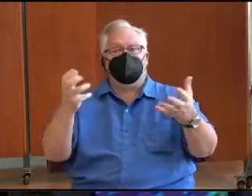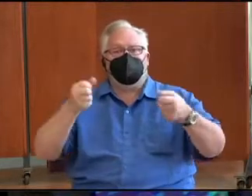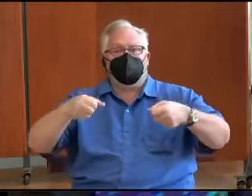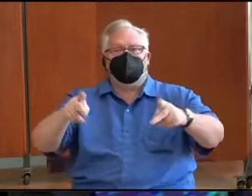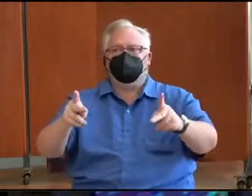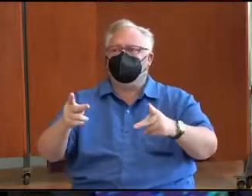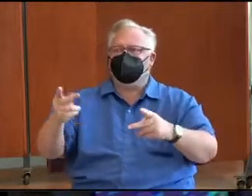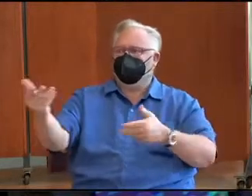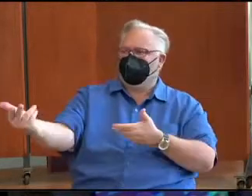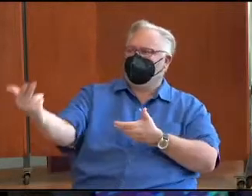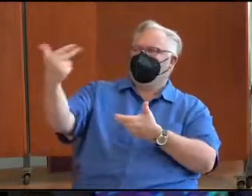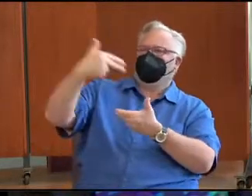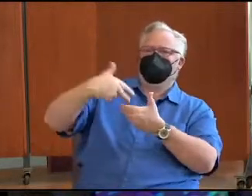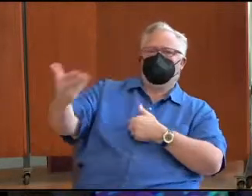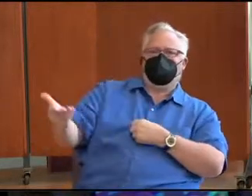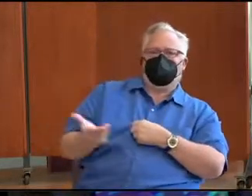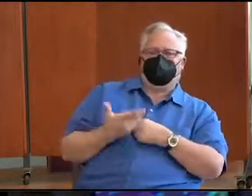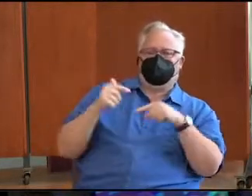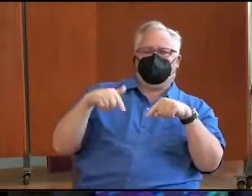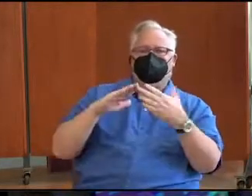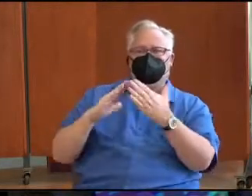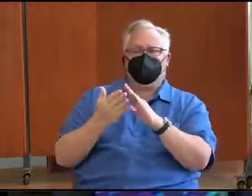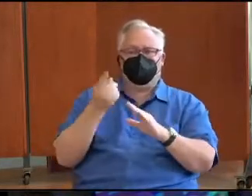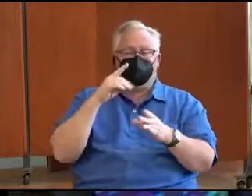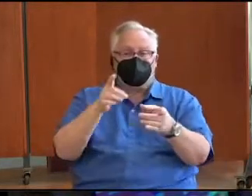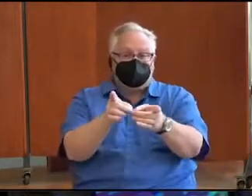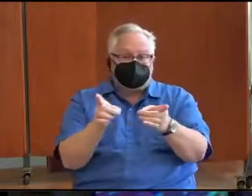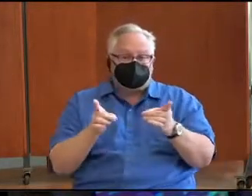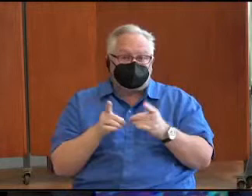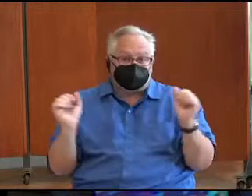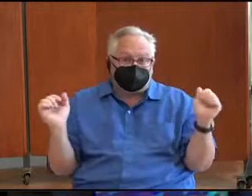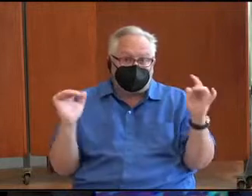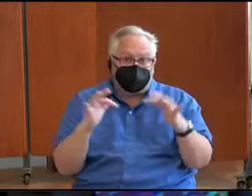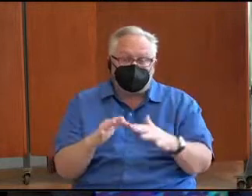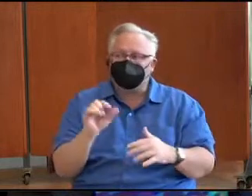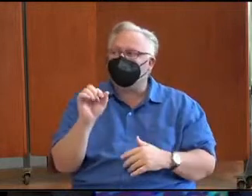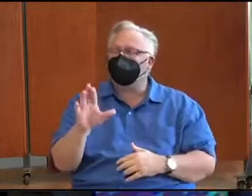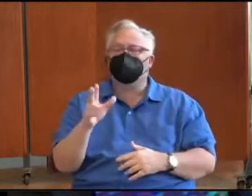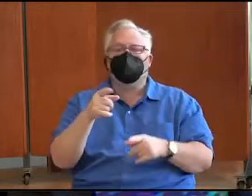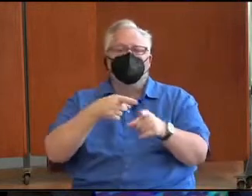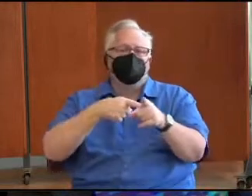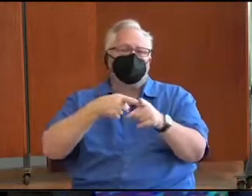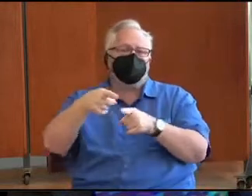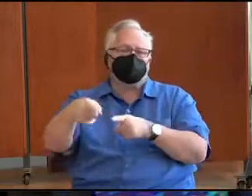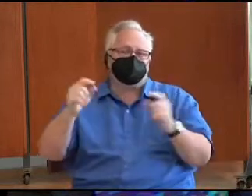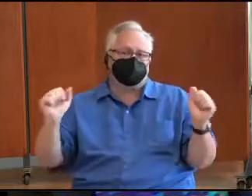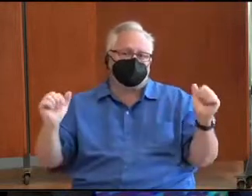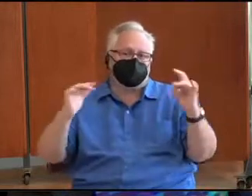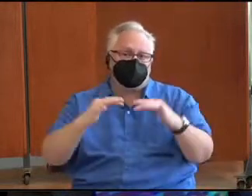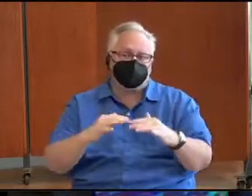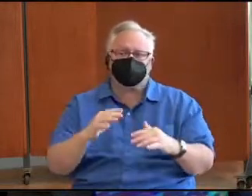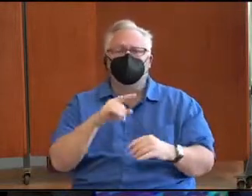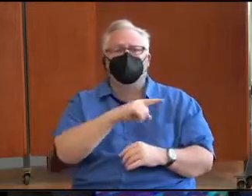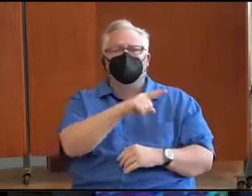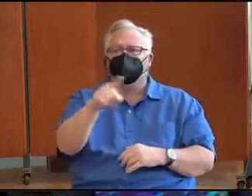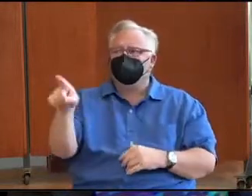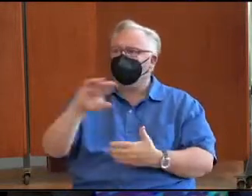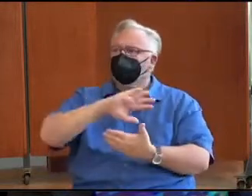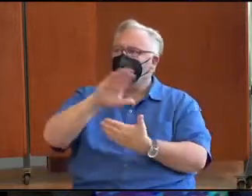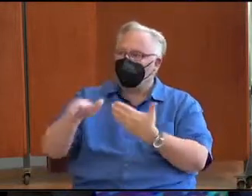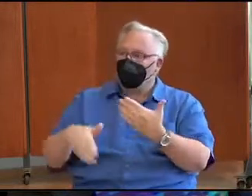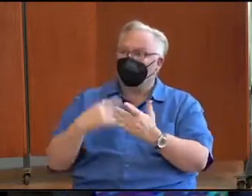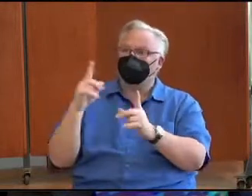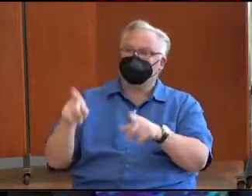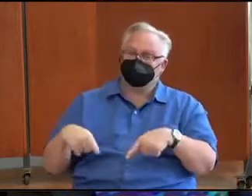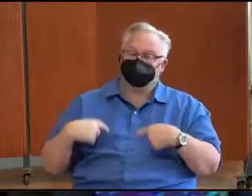welcomed into your community, whether it was for a district gathering or a professional gathering. You all have